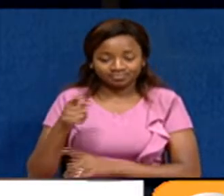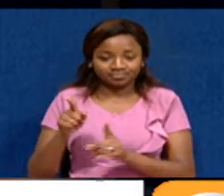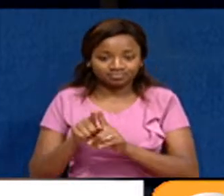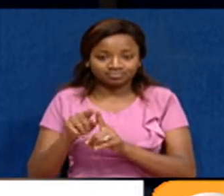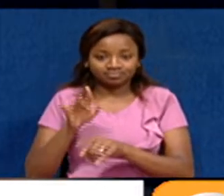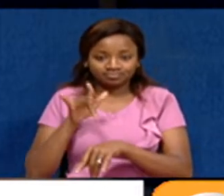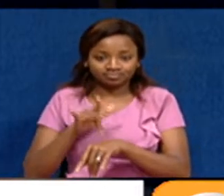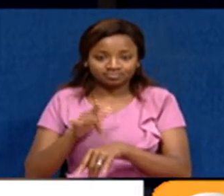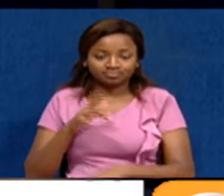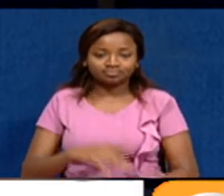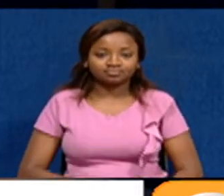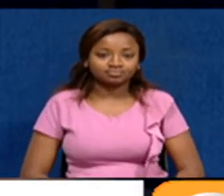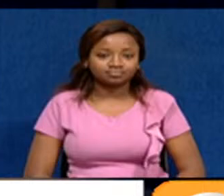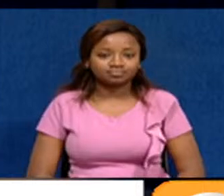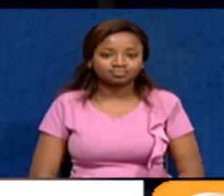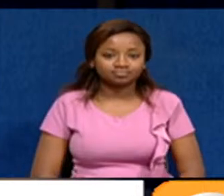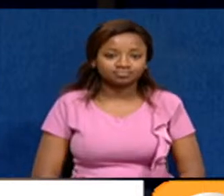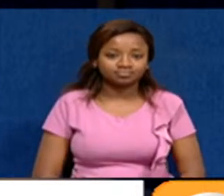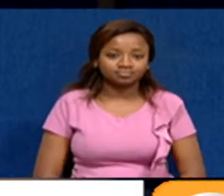its membership